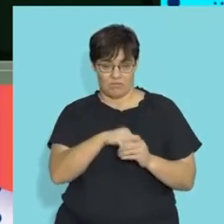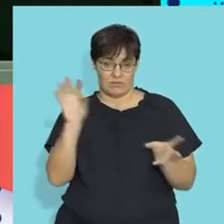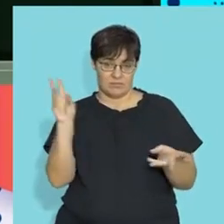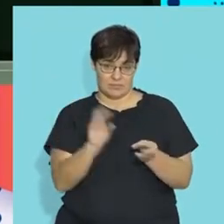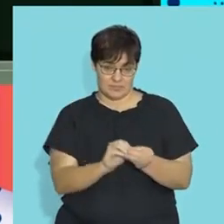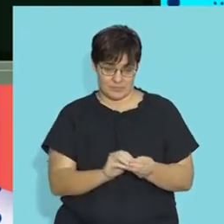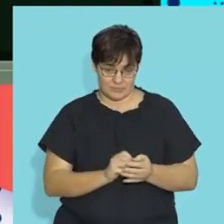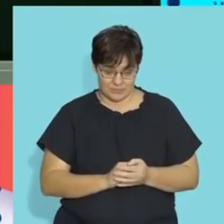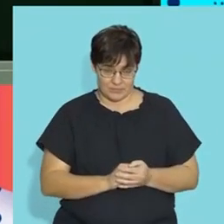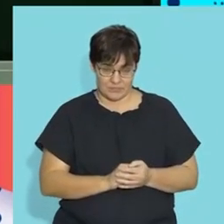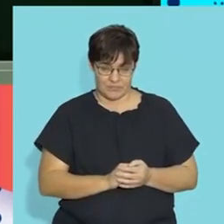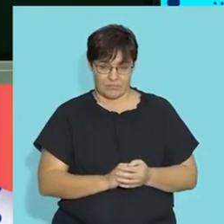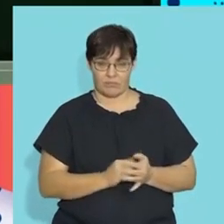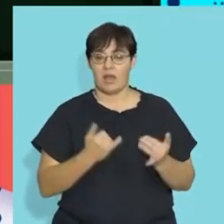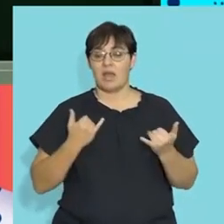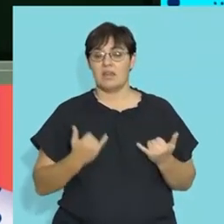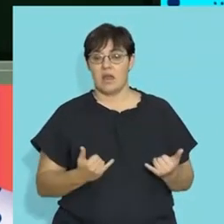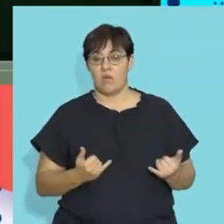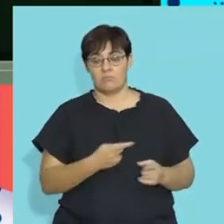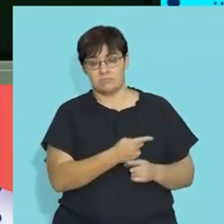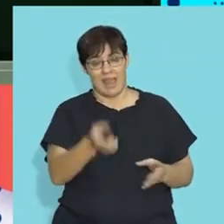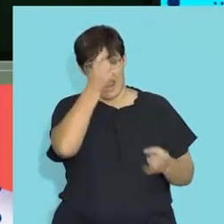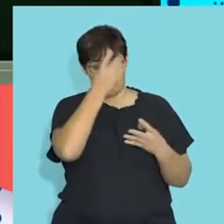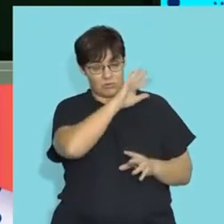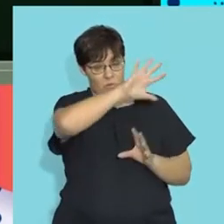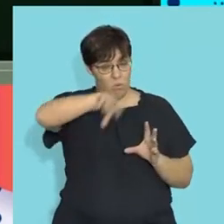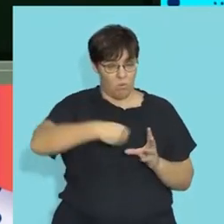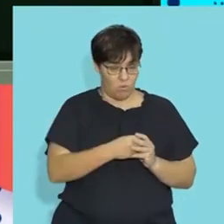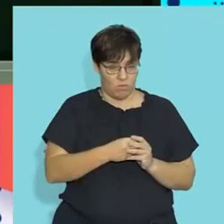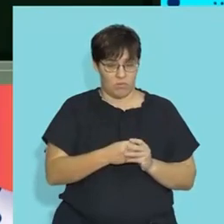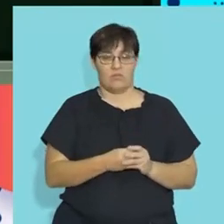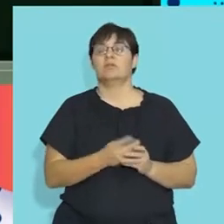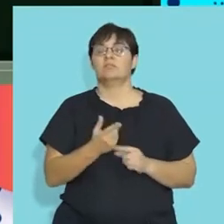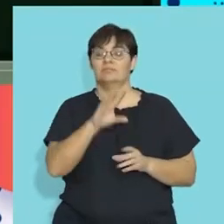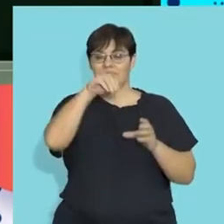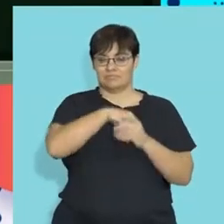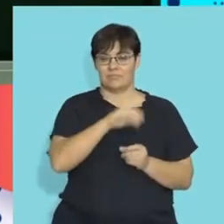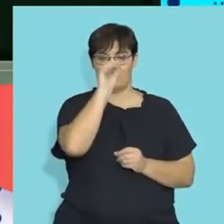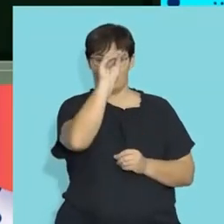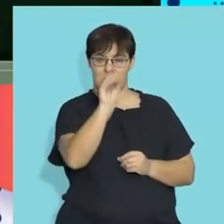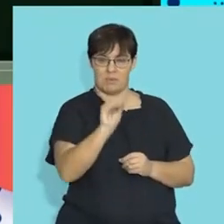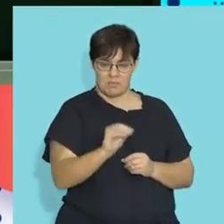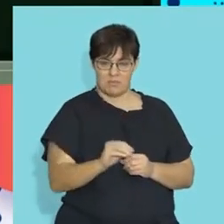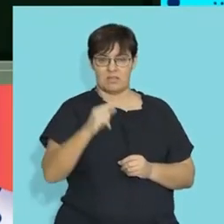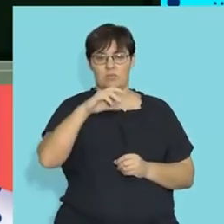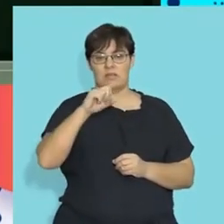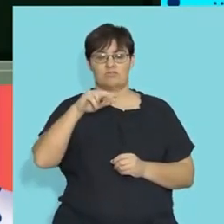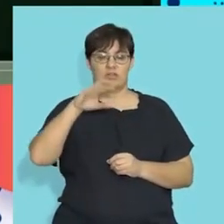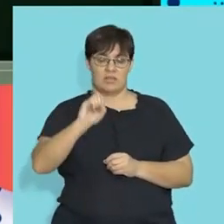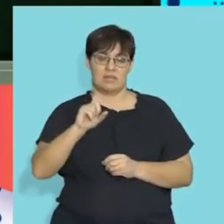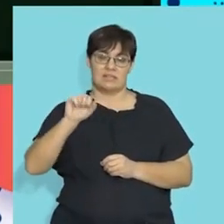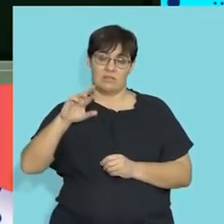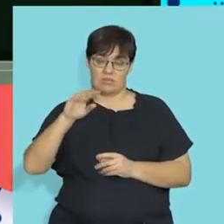are involved in this sum. So now we're going to take all those pieces of information and we are going to put it into